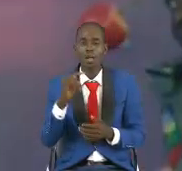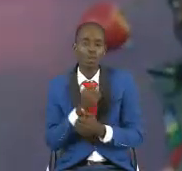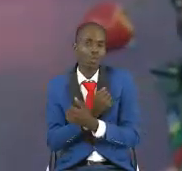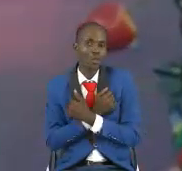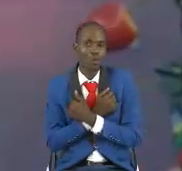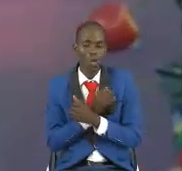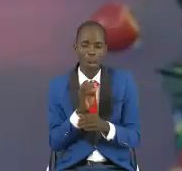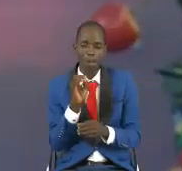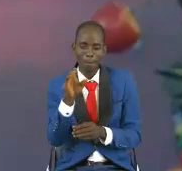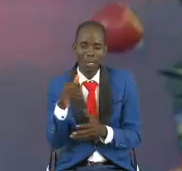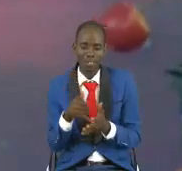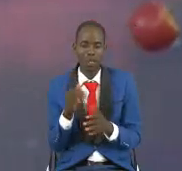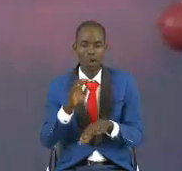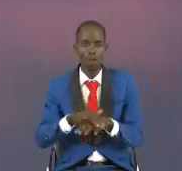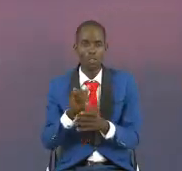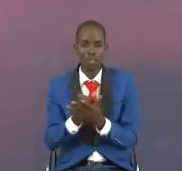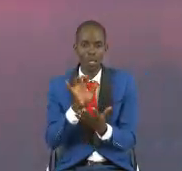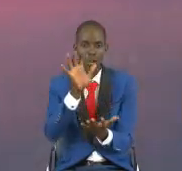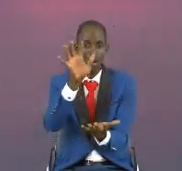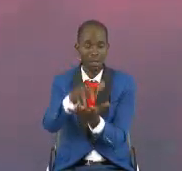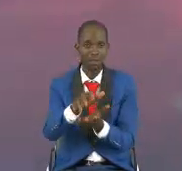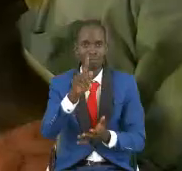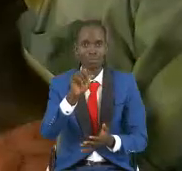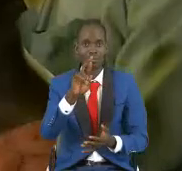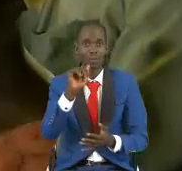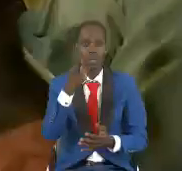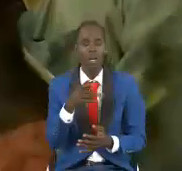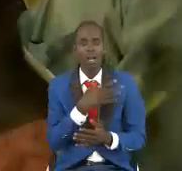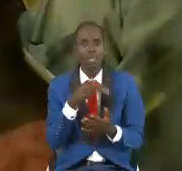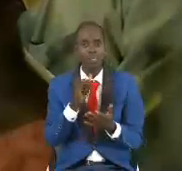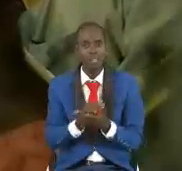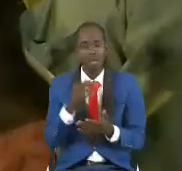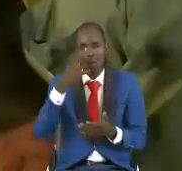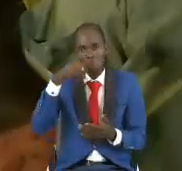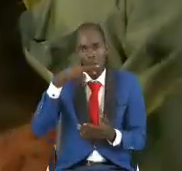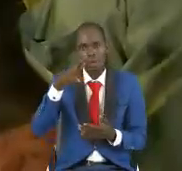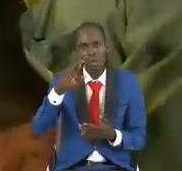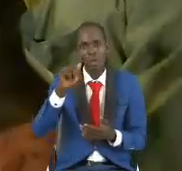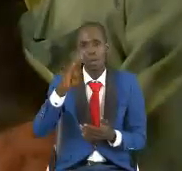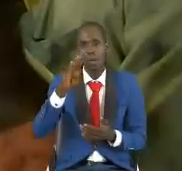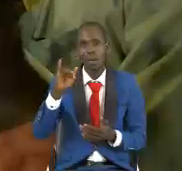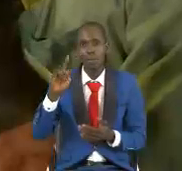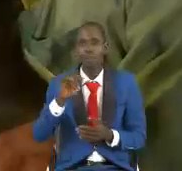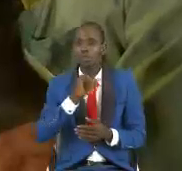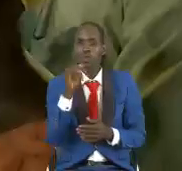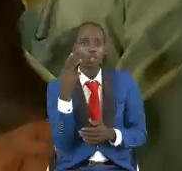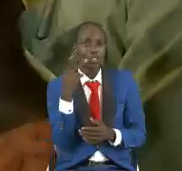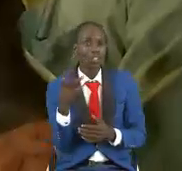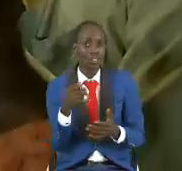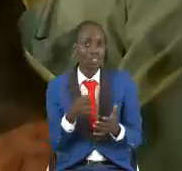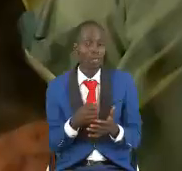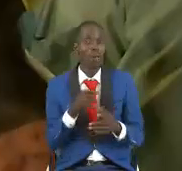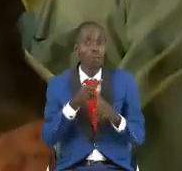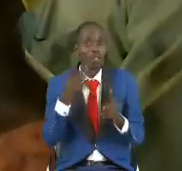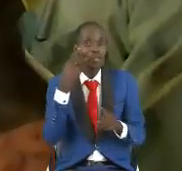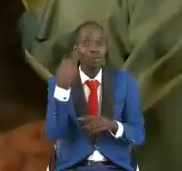trap. And the rabbit does not see the trap. The rabbit only sees what you put there, the